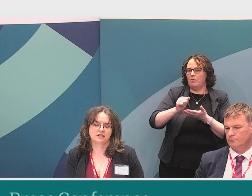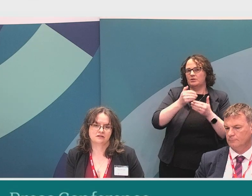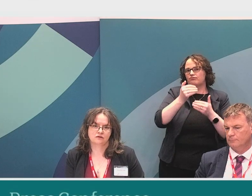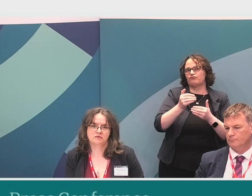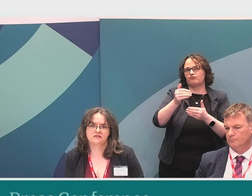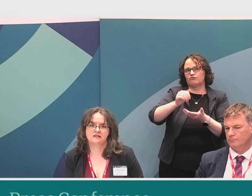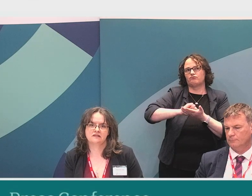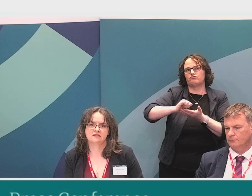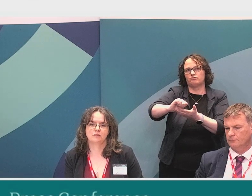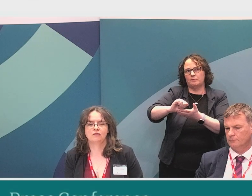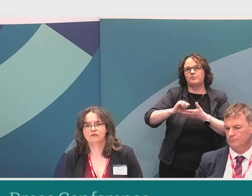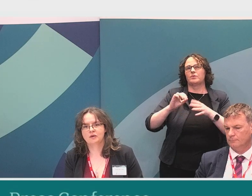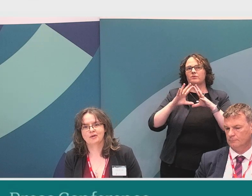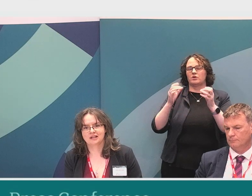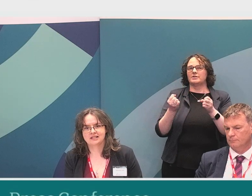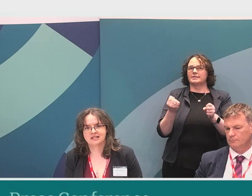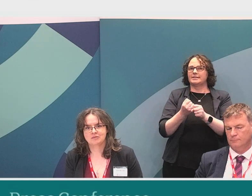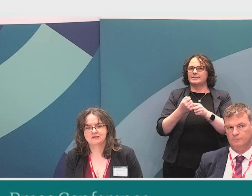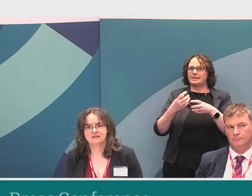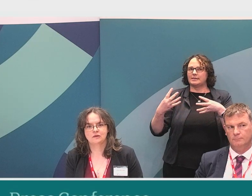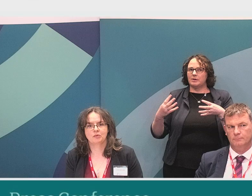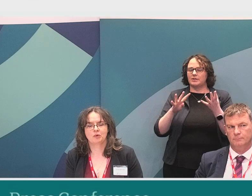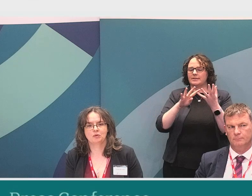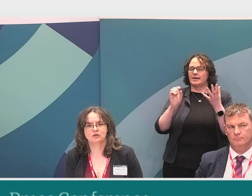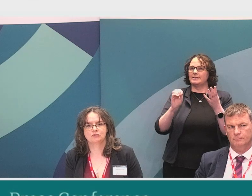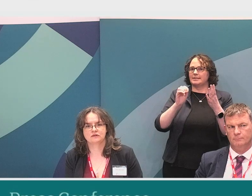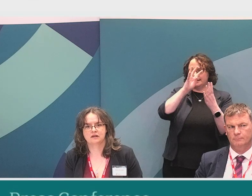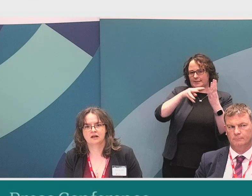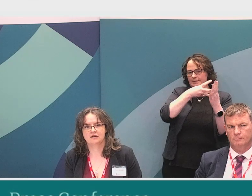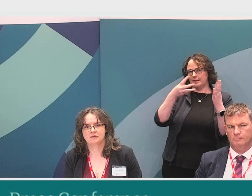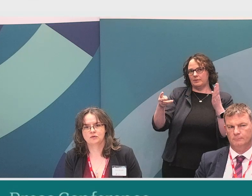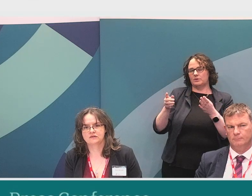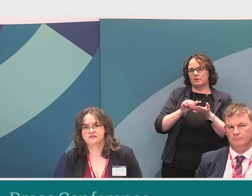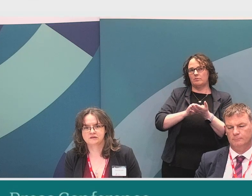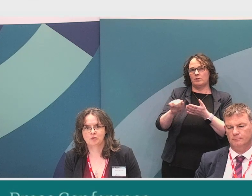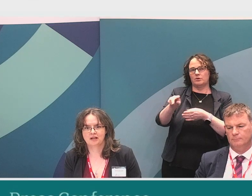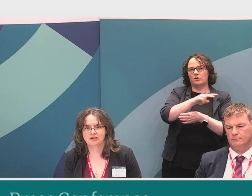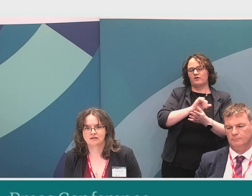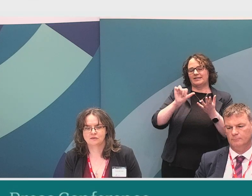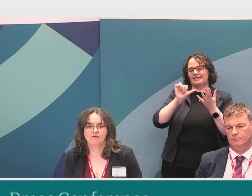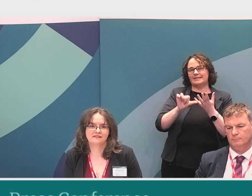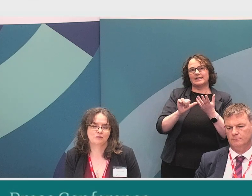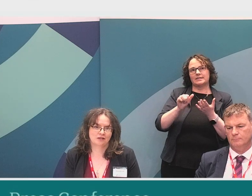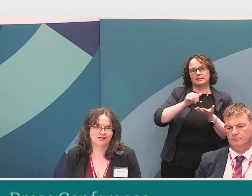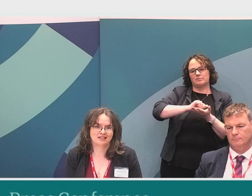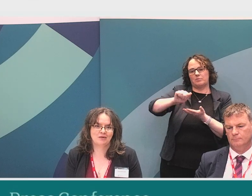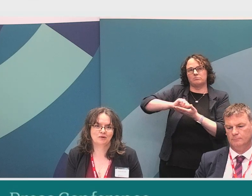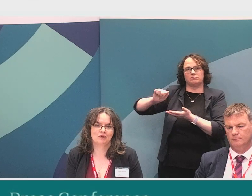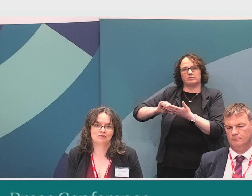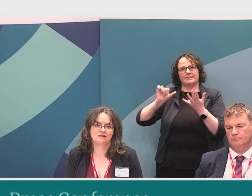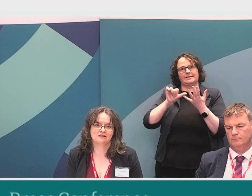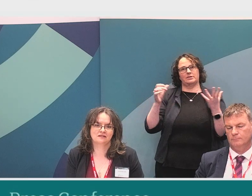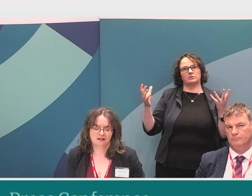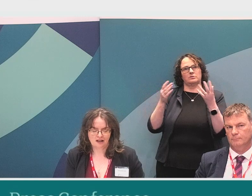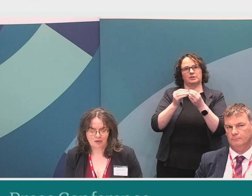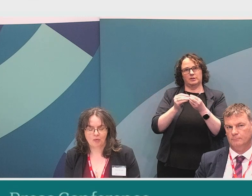contain descriptive statistics, and we've roughly about 90 tables that's going to be published over a course of 6 publications. So obviously we're here today with the main